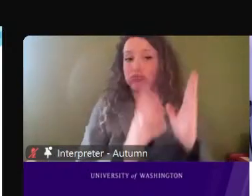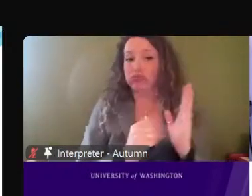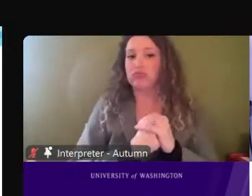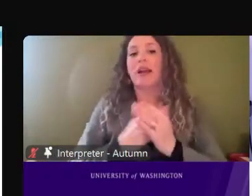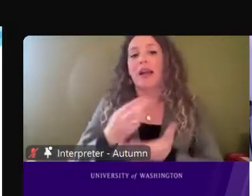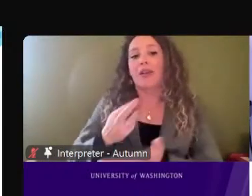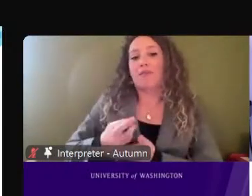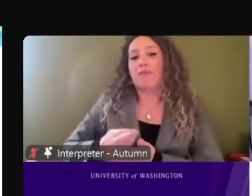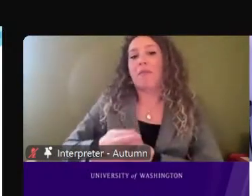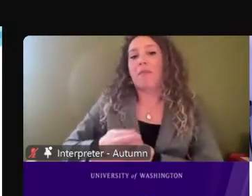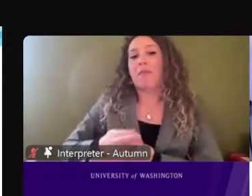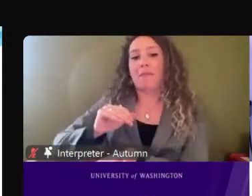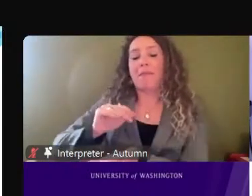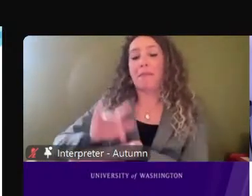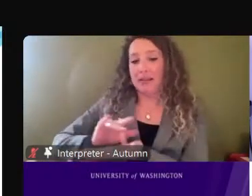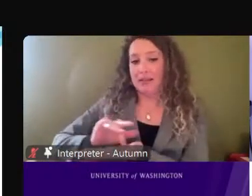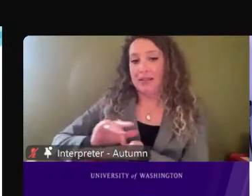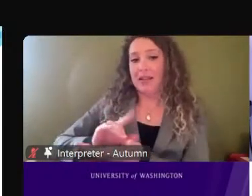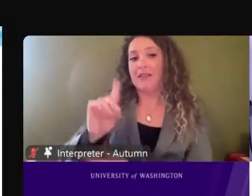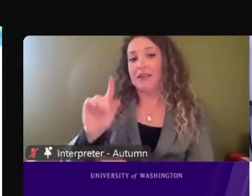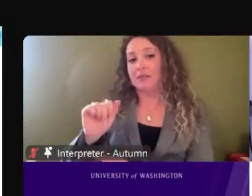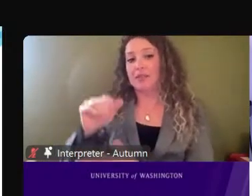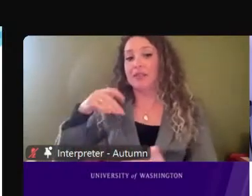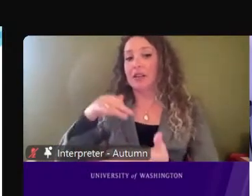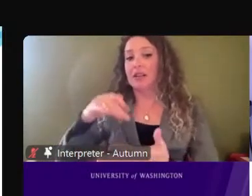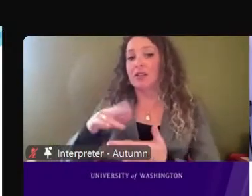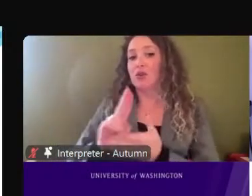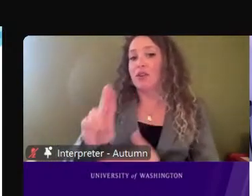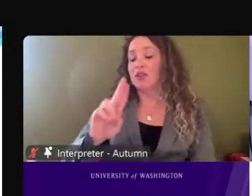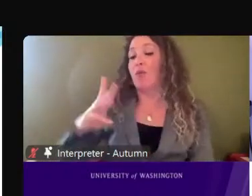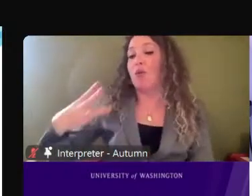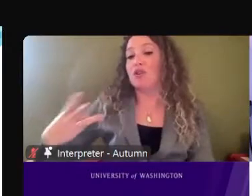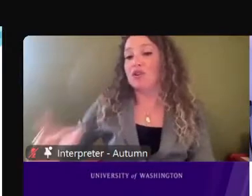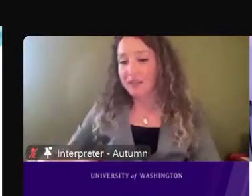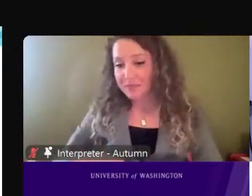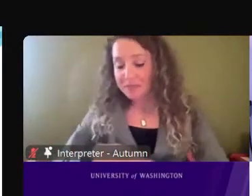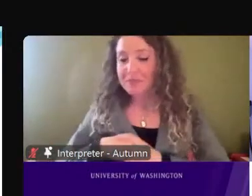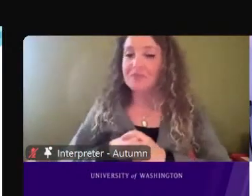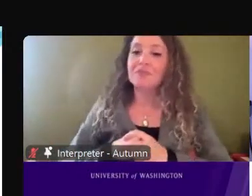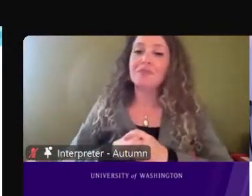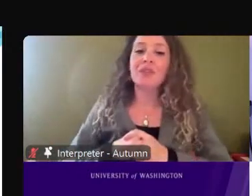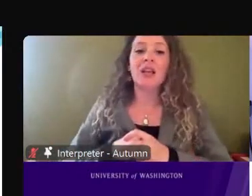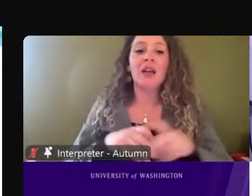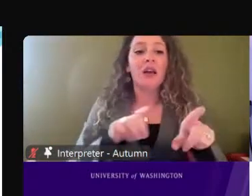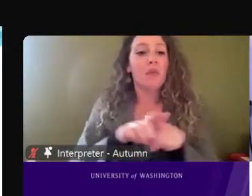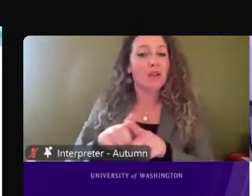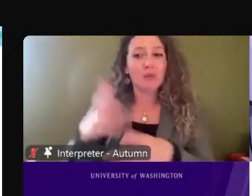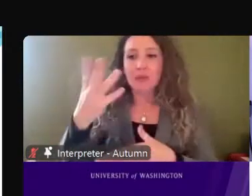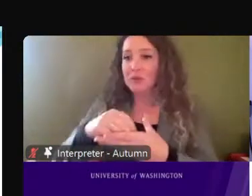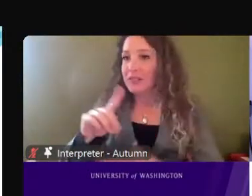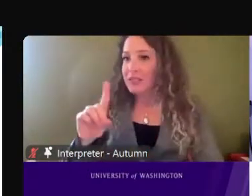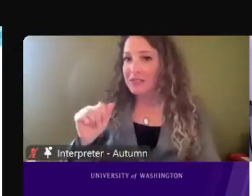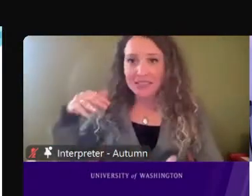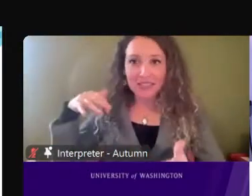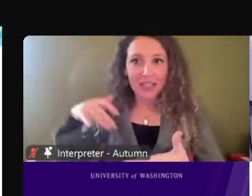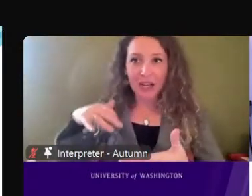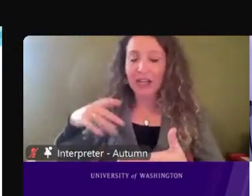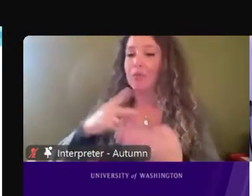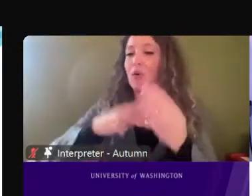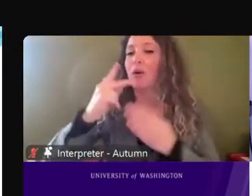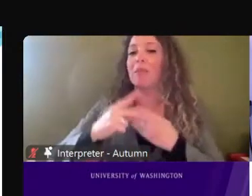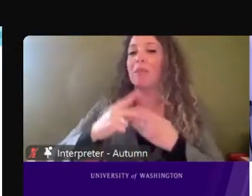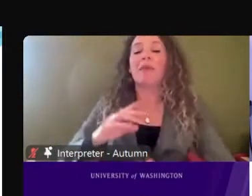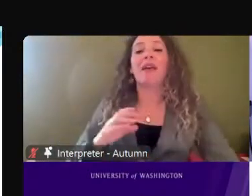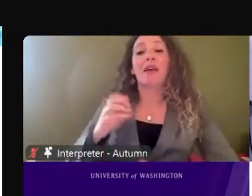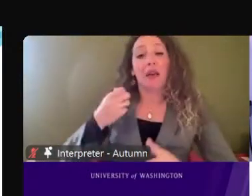University of Washington, and also a core faculty member in the Disability Studies program. I am a cisgendered white woman.